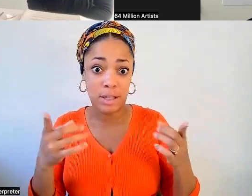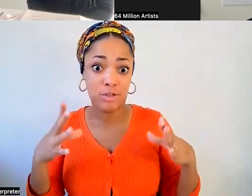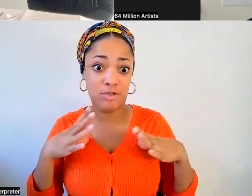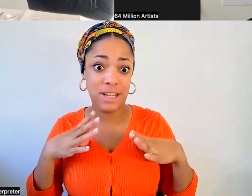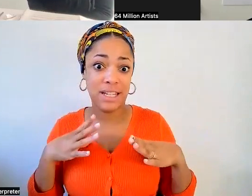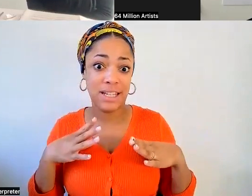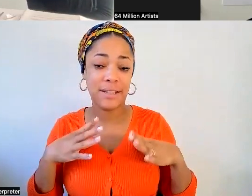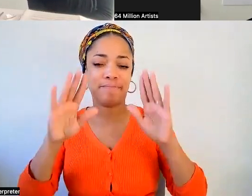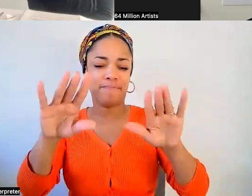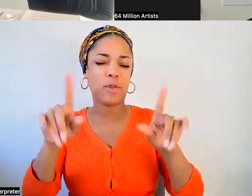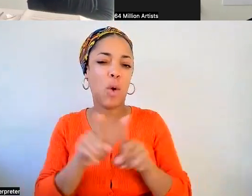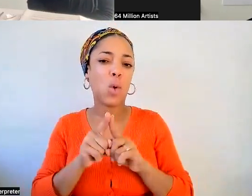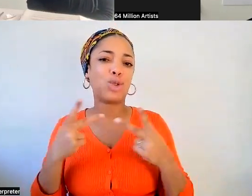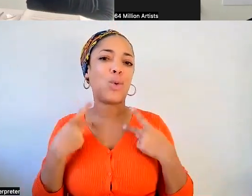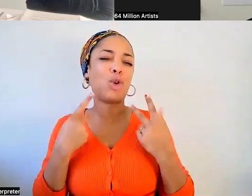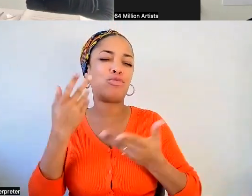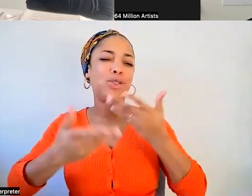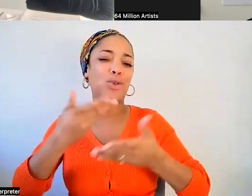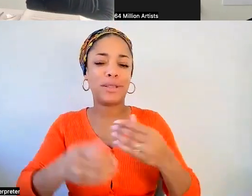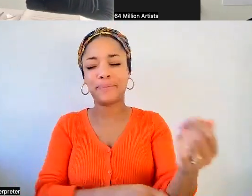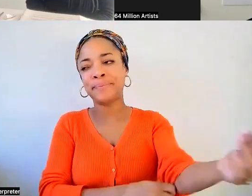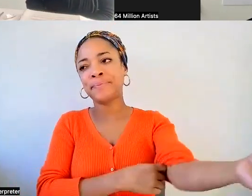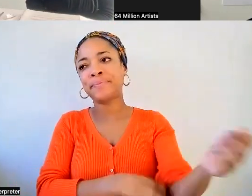a nursery story. So